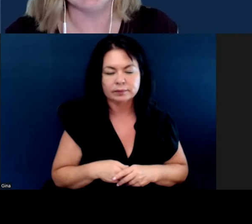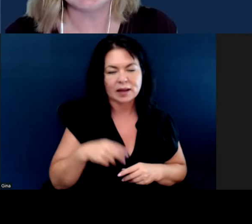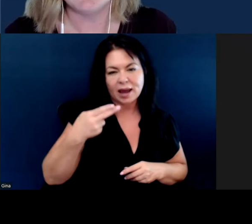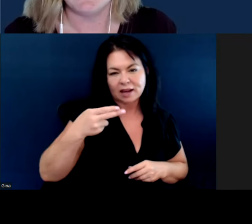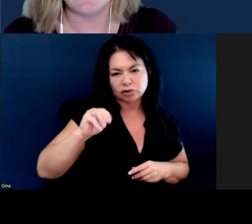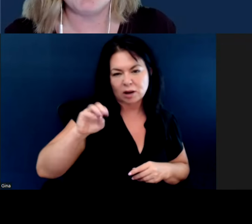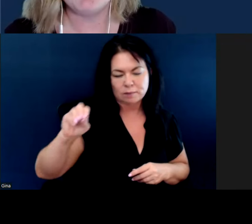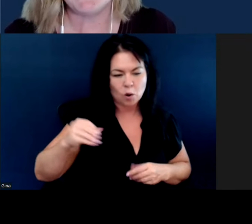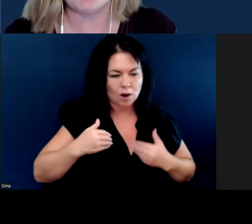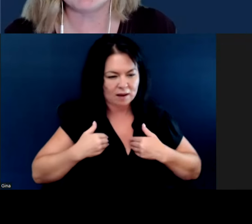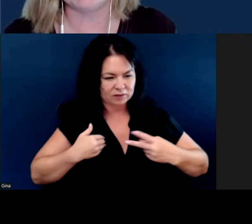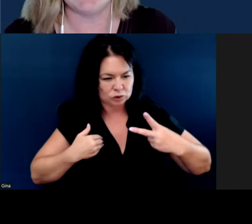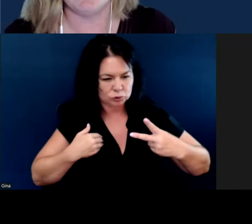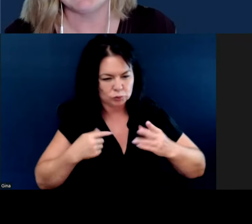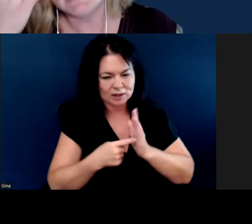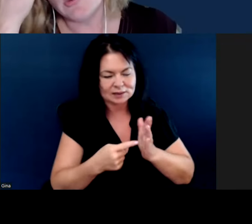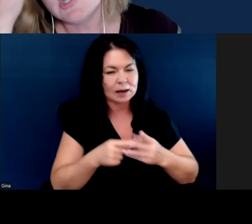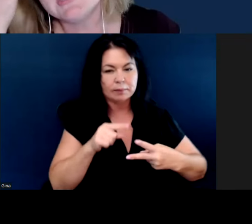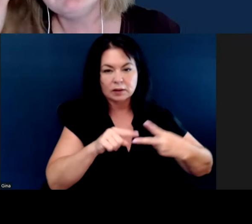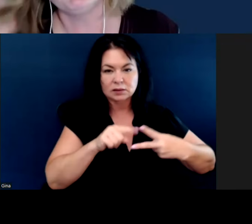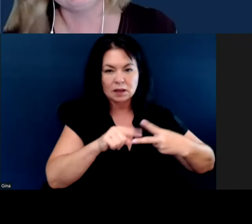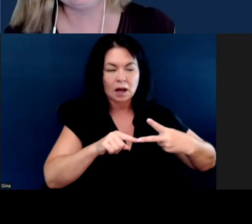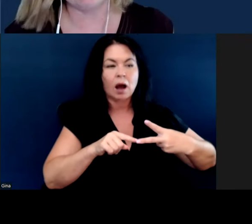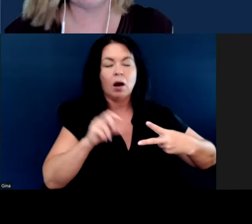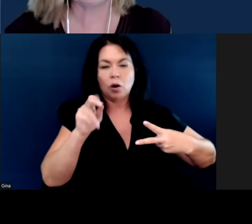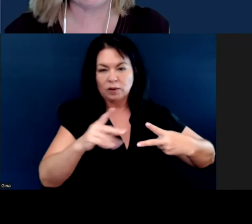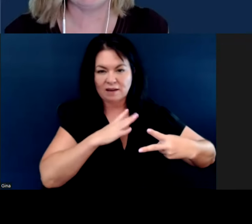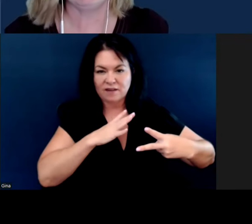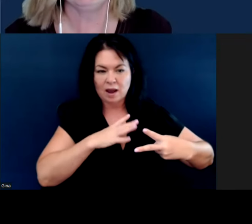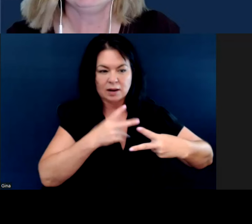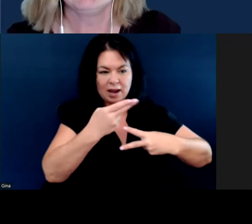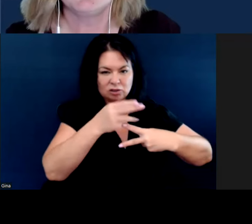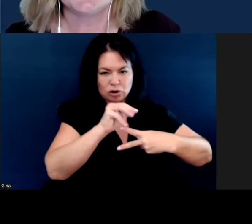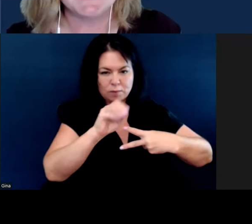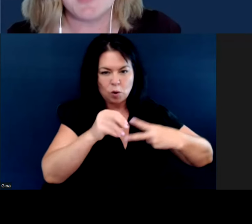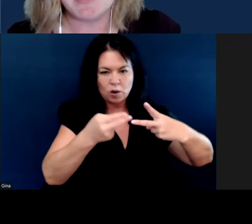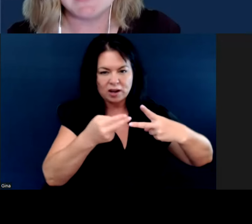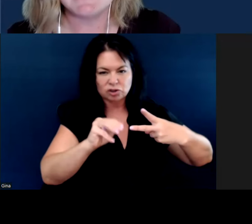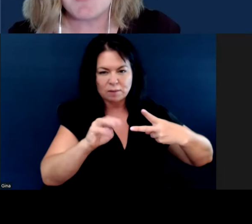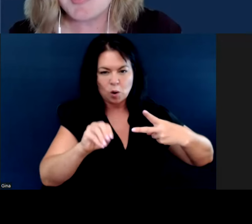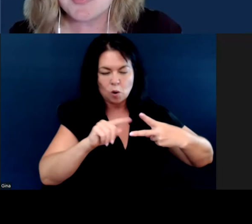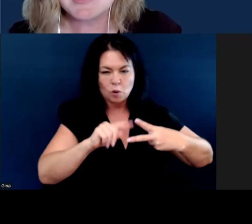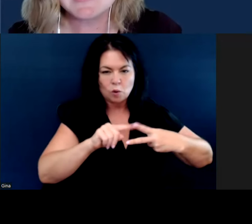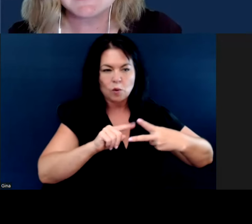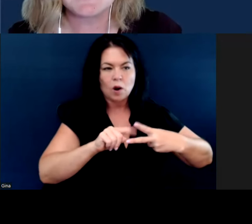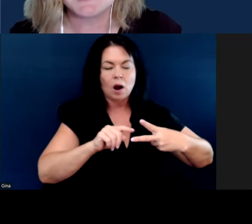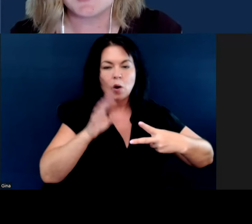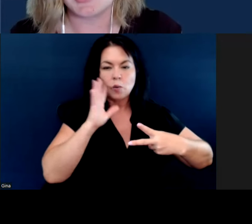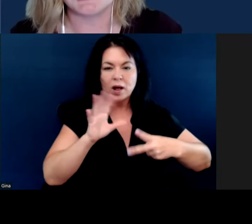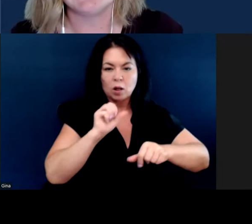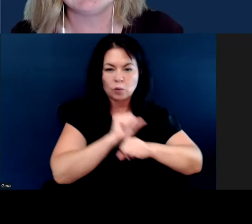HMO plans, they may not work the same way. So it's just important to understand the specific plan's network rules,